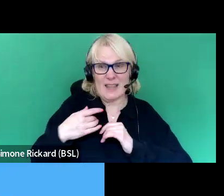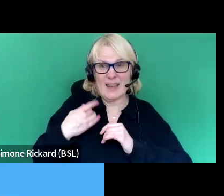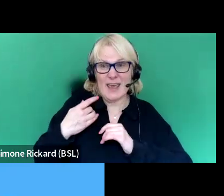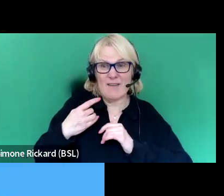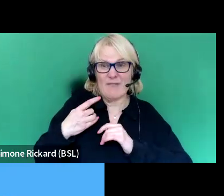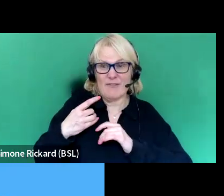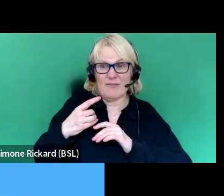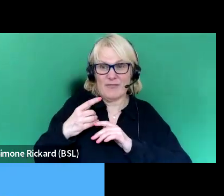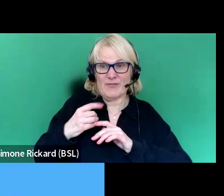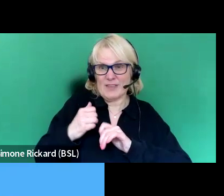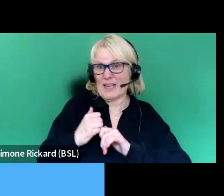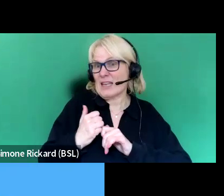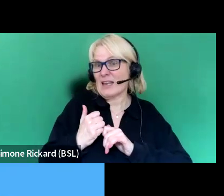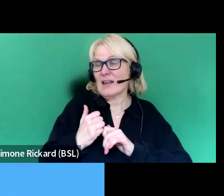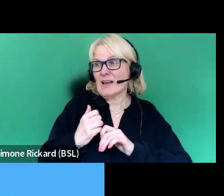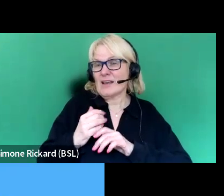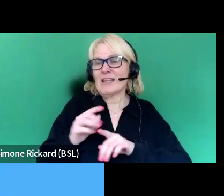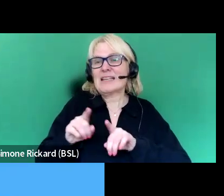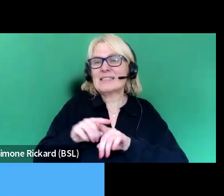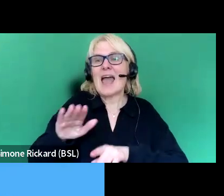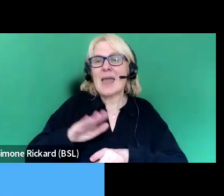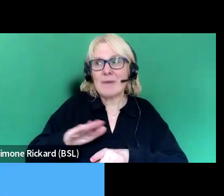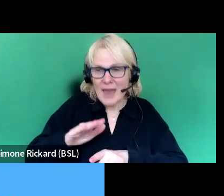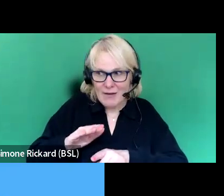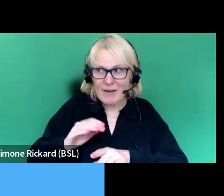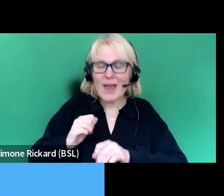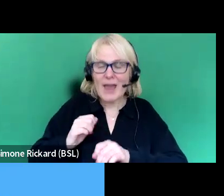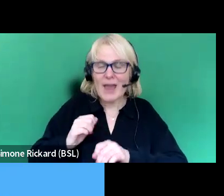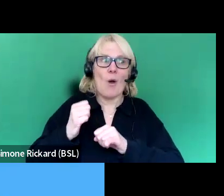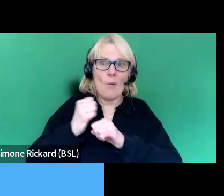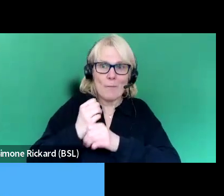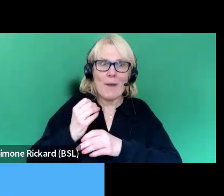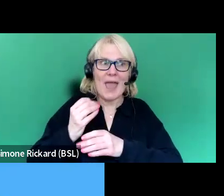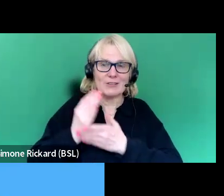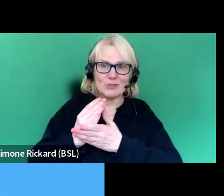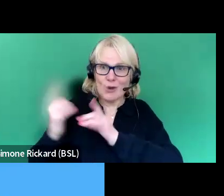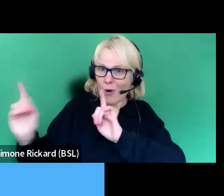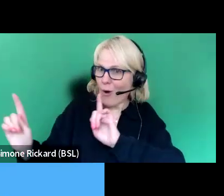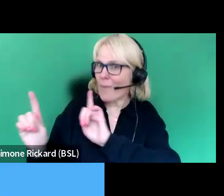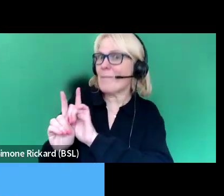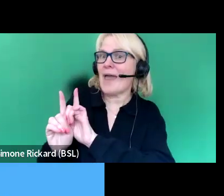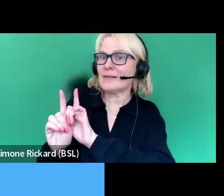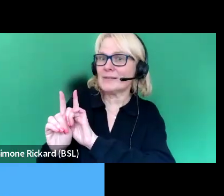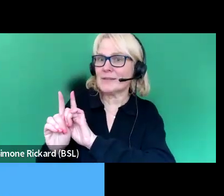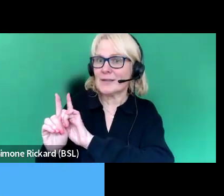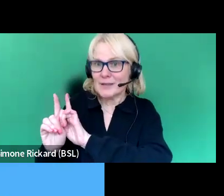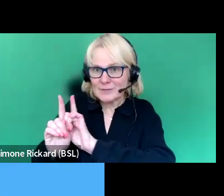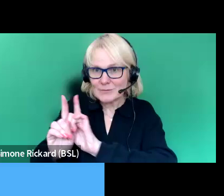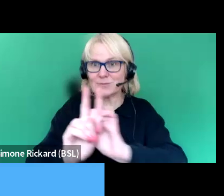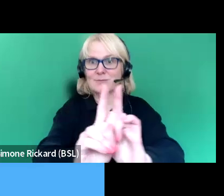area, and made sure they caught the same train together, just to give him that support getting to